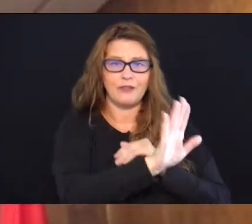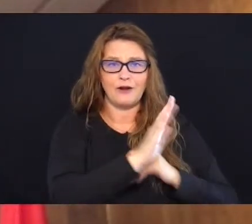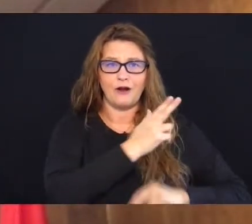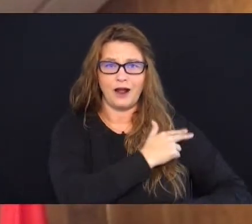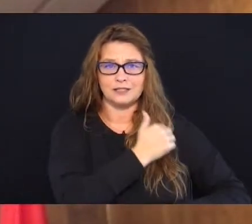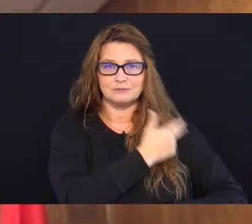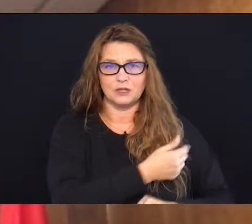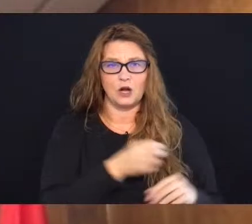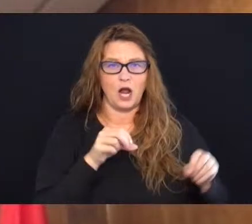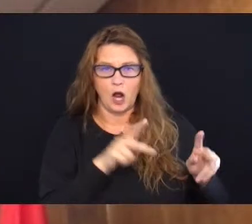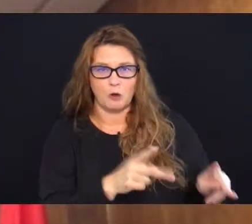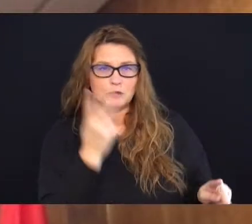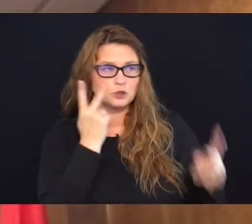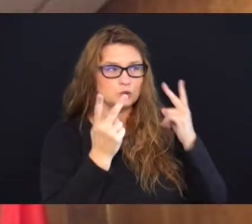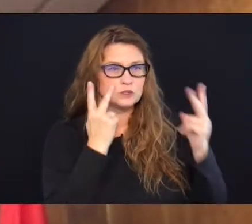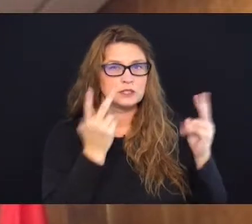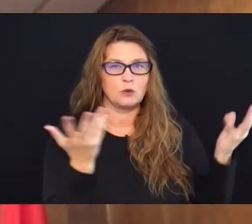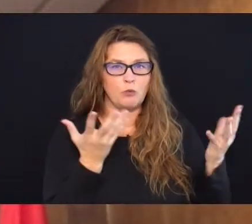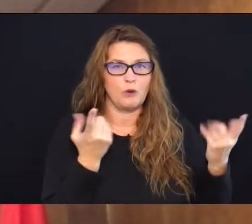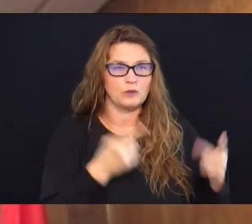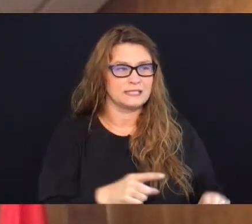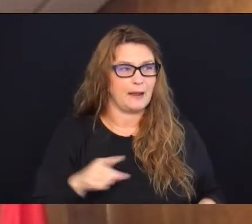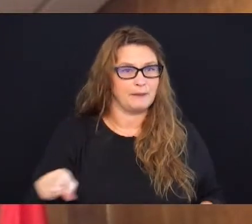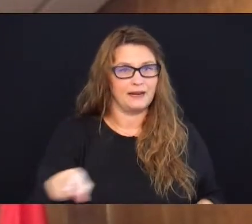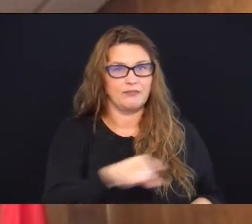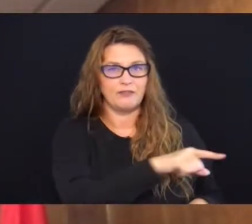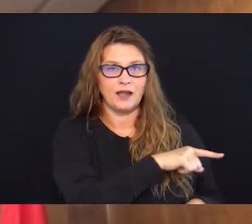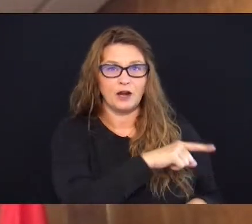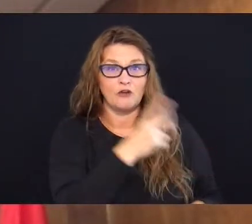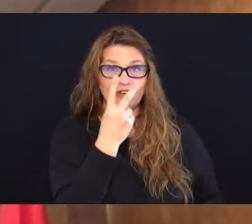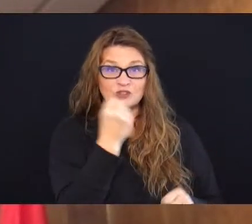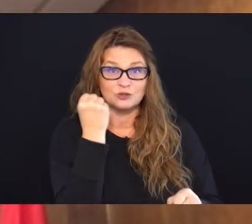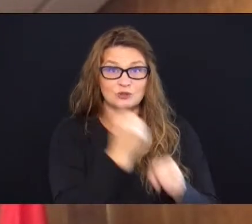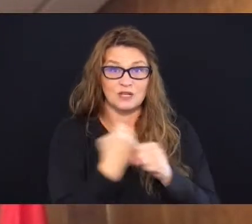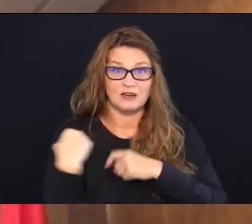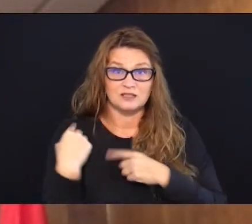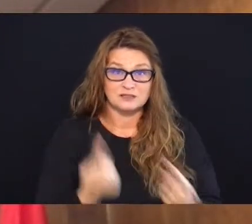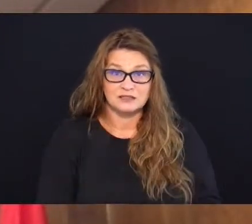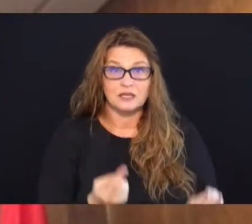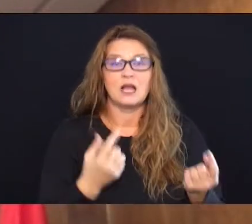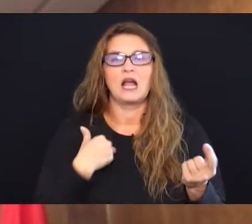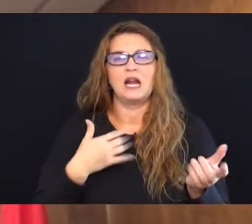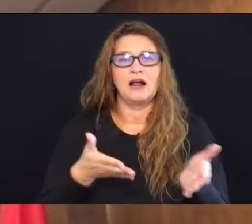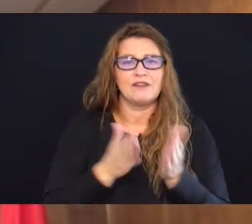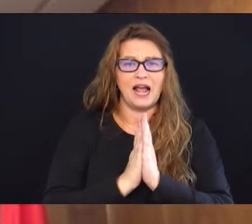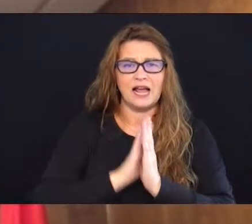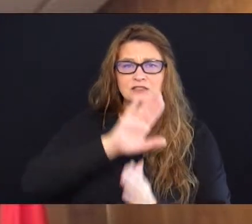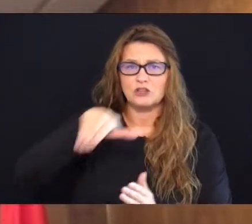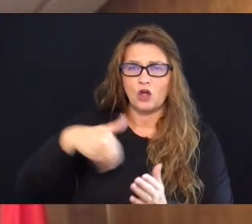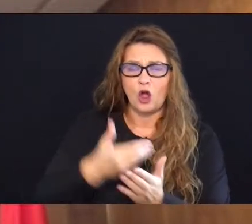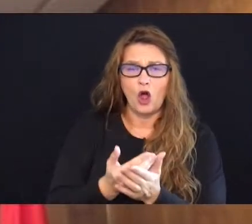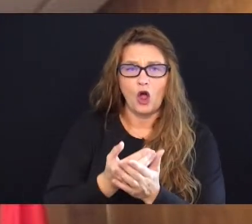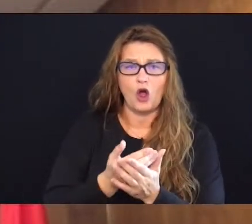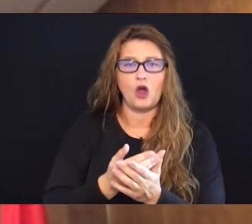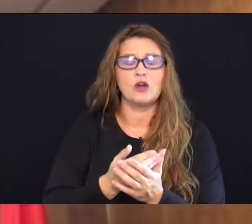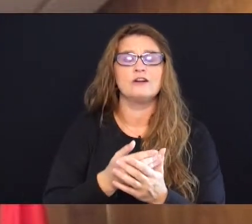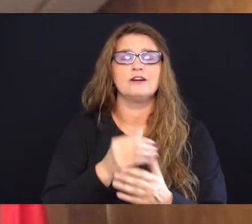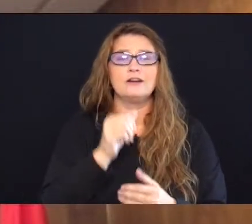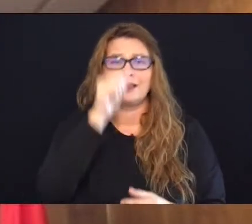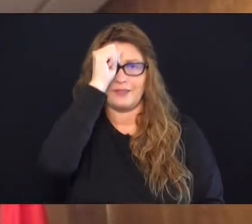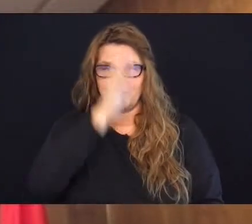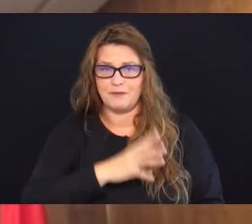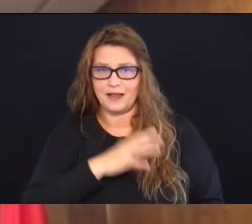to see what they've had to do for the last 2 years. And I've asked all of our service members to make sure they share those